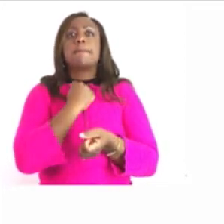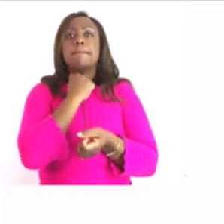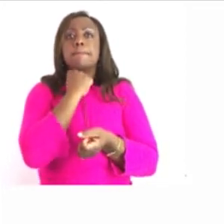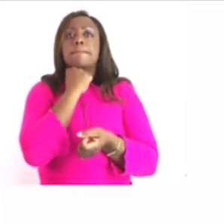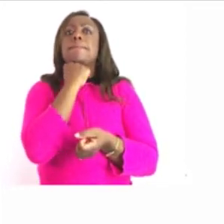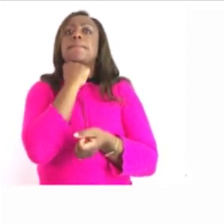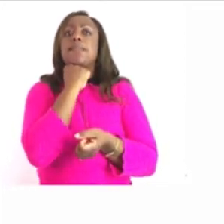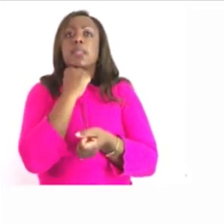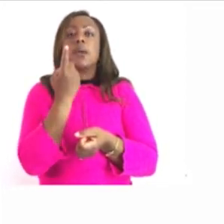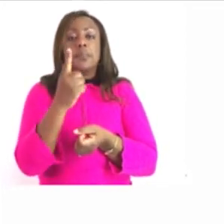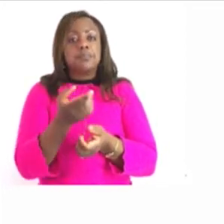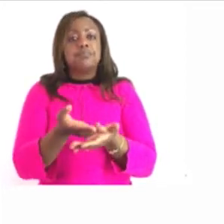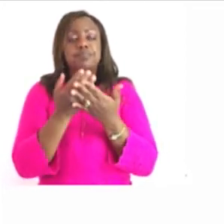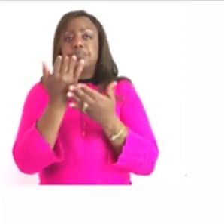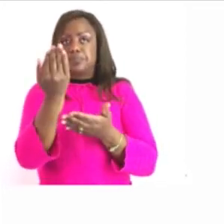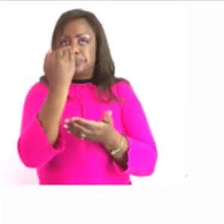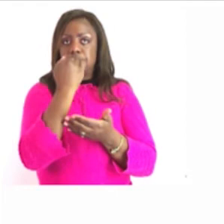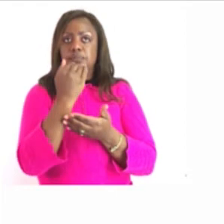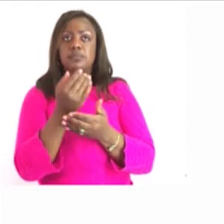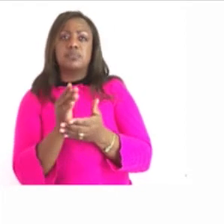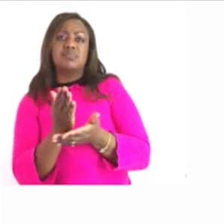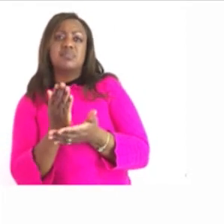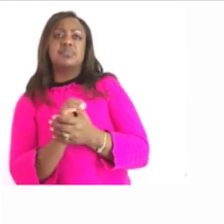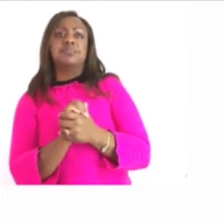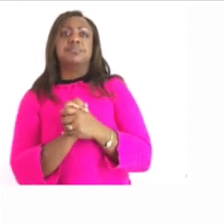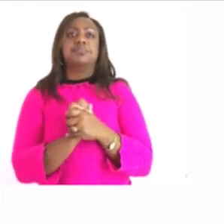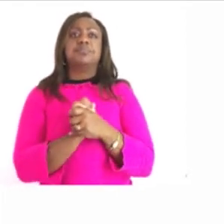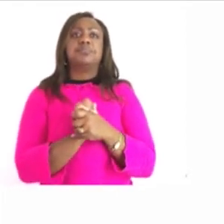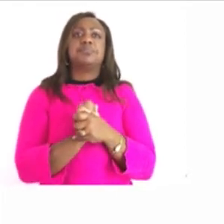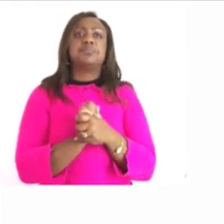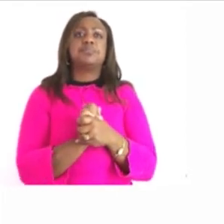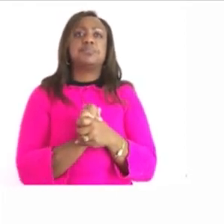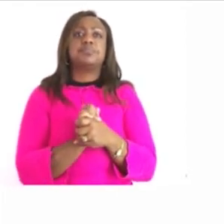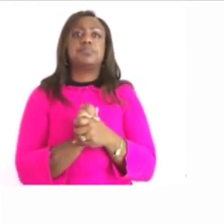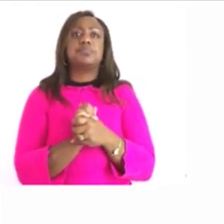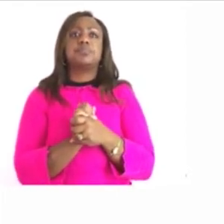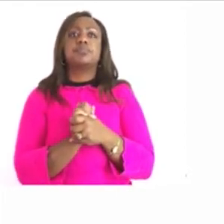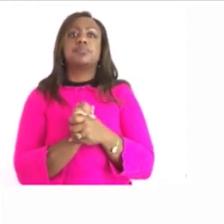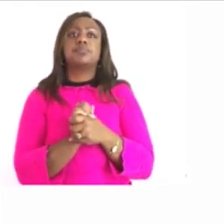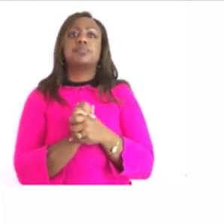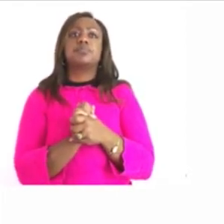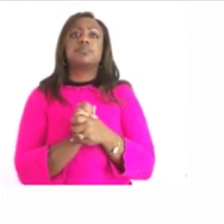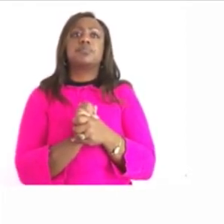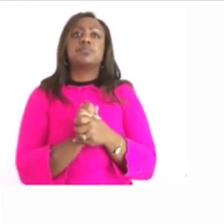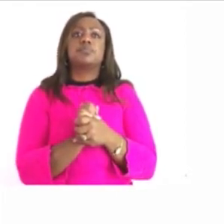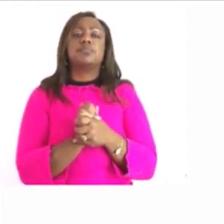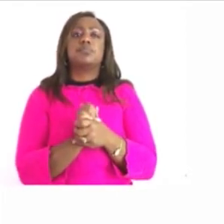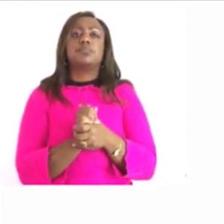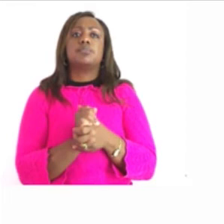me speaking, because the voice box is the one that has to make sure that my sound is produced and come out as we are hearing